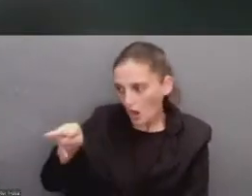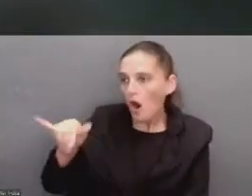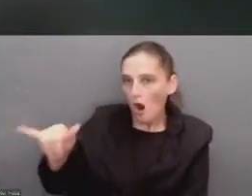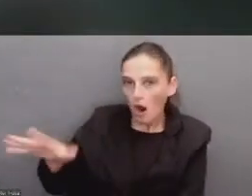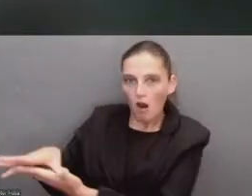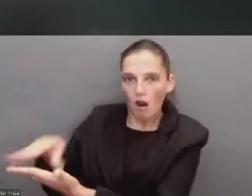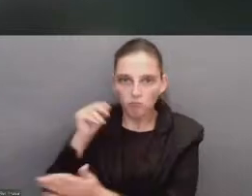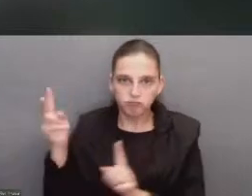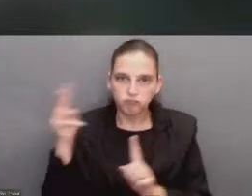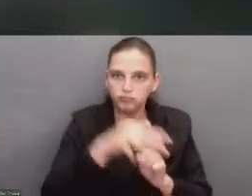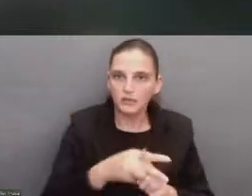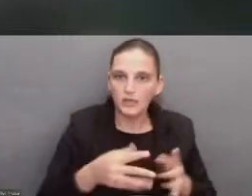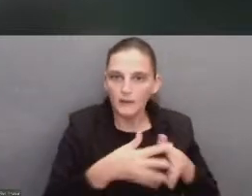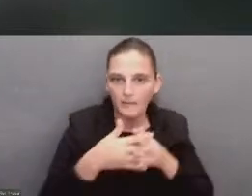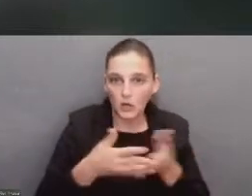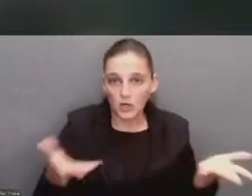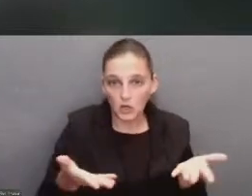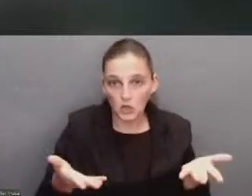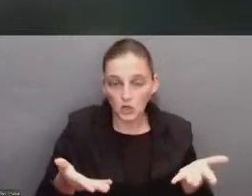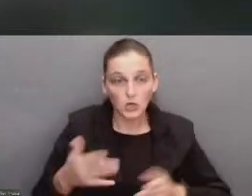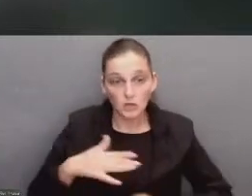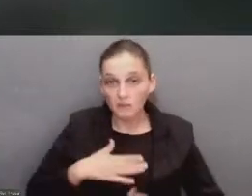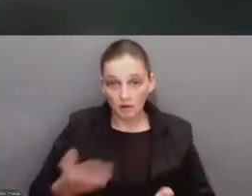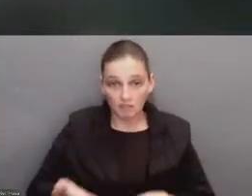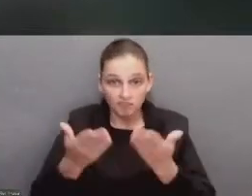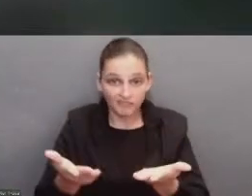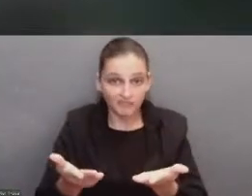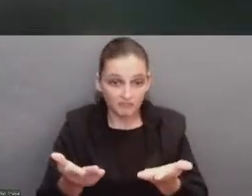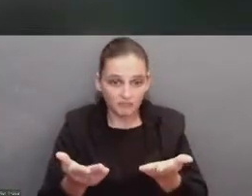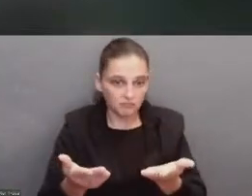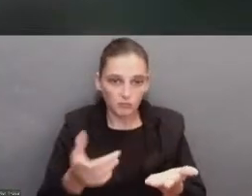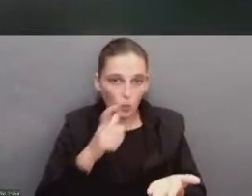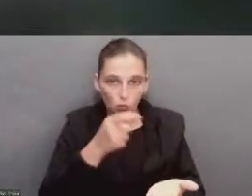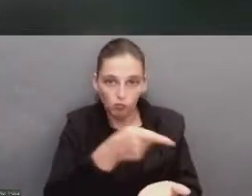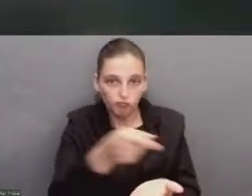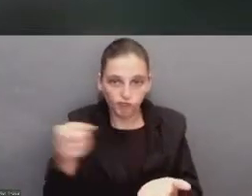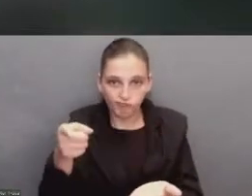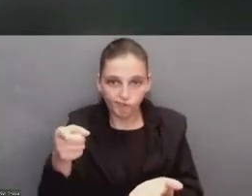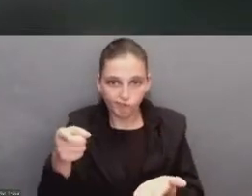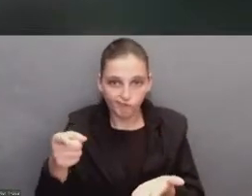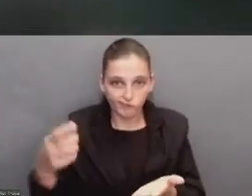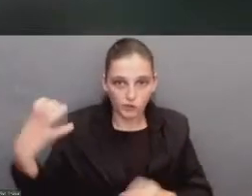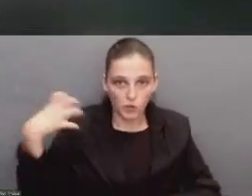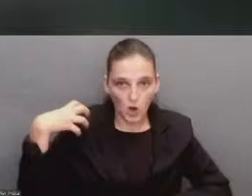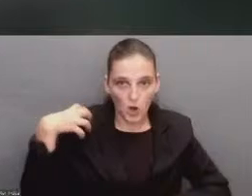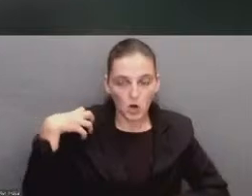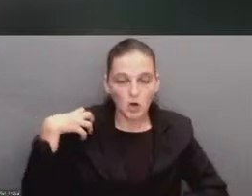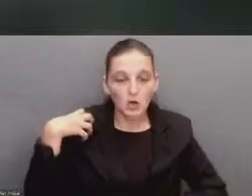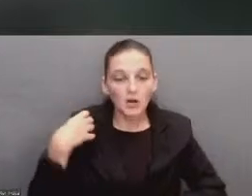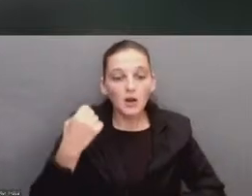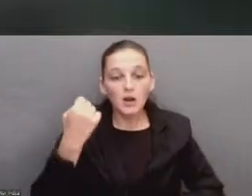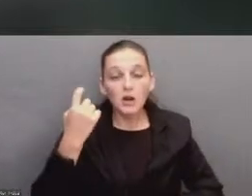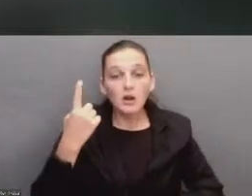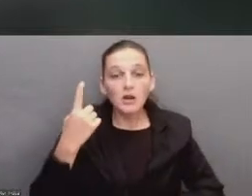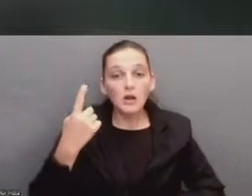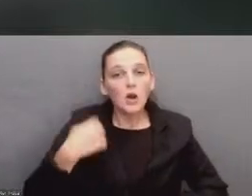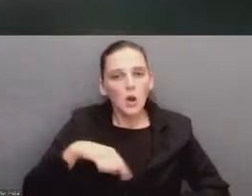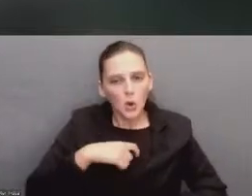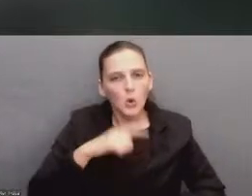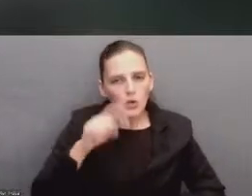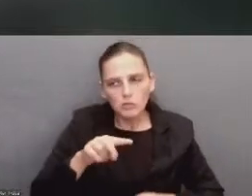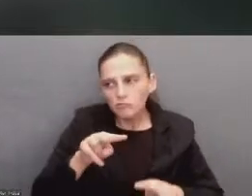to whomever is in charge is that we be intentional about trying to learn from